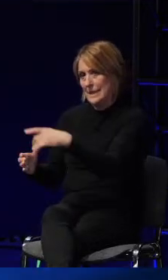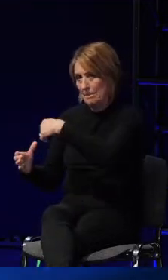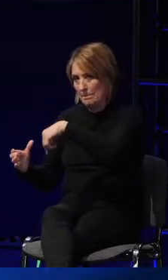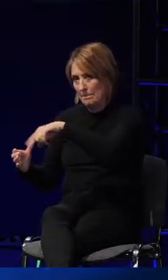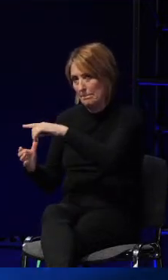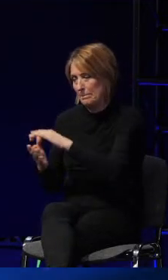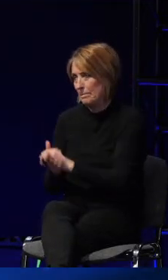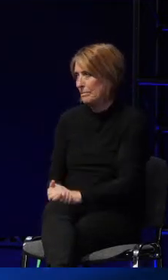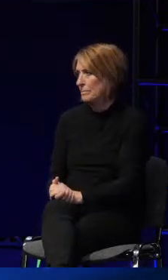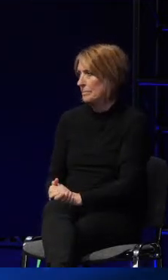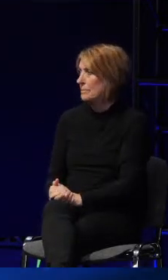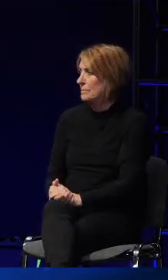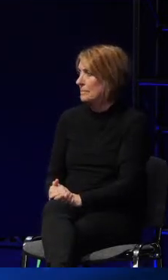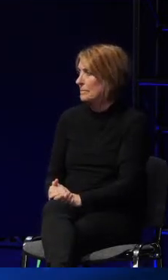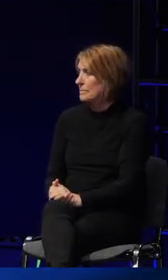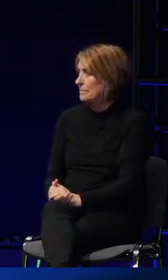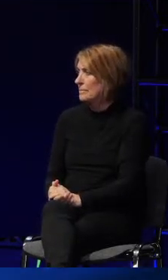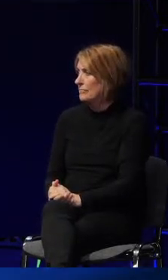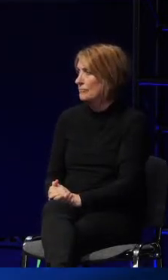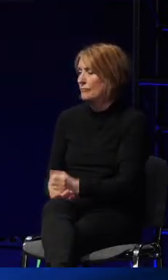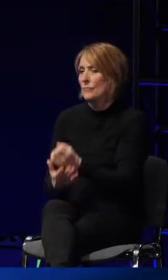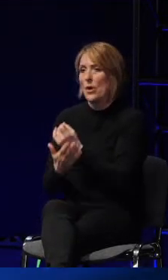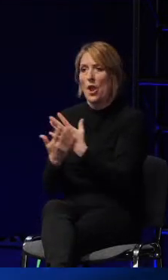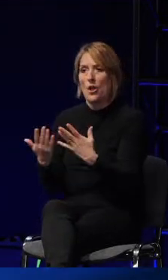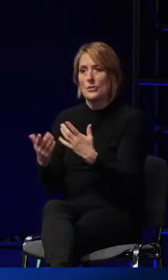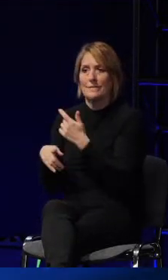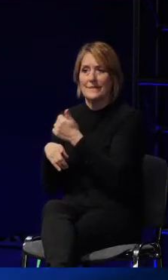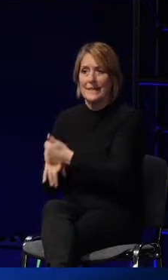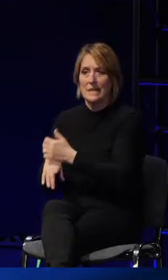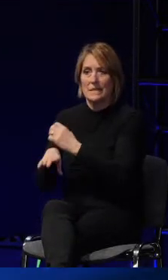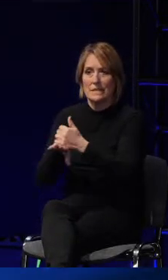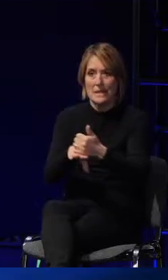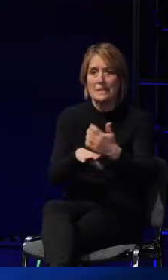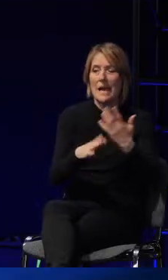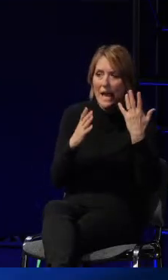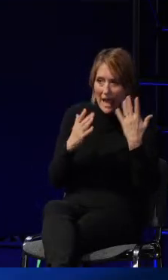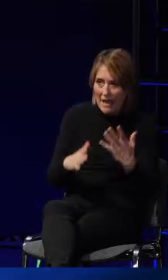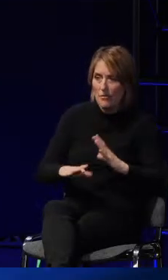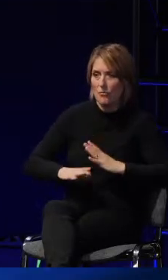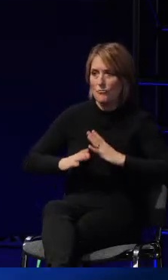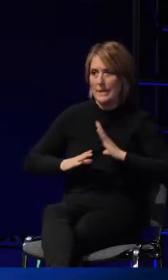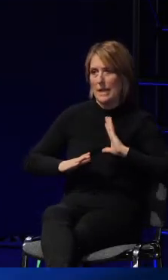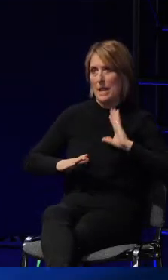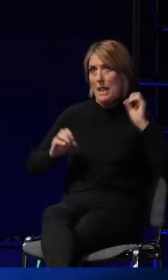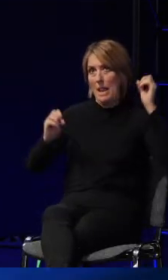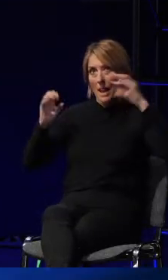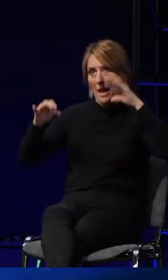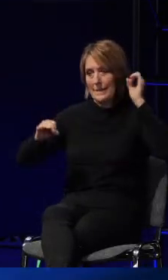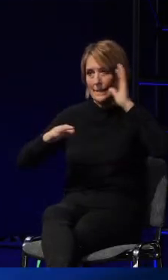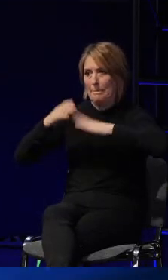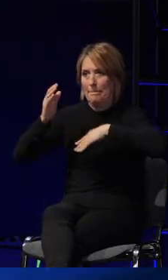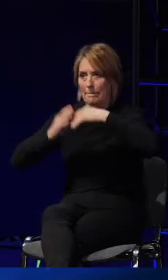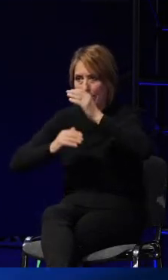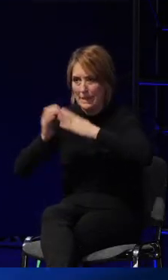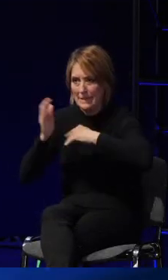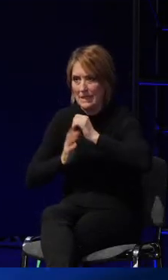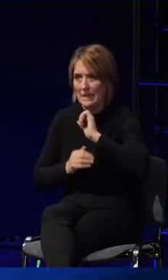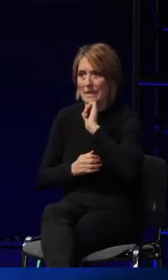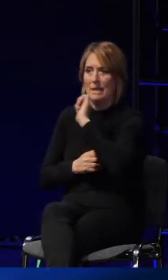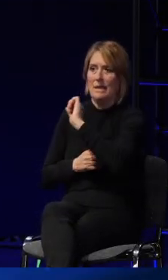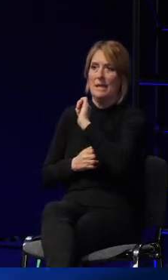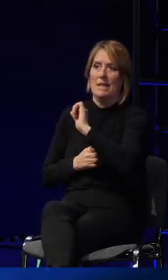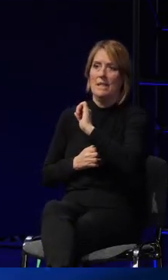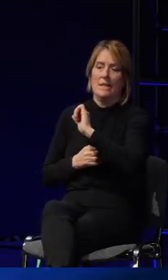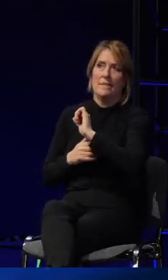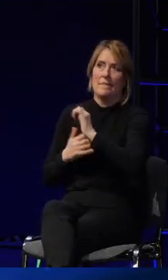we a lot of our sets had to just have lighting built into it, so then that's very art department driven. You're